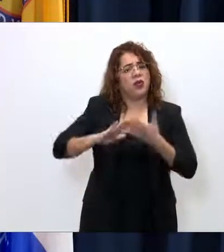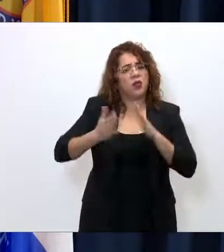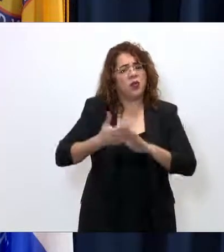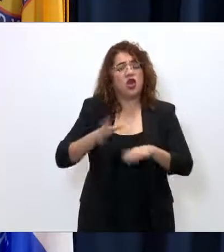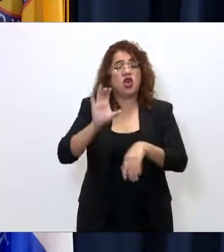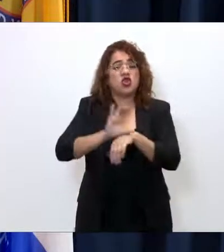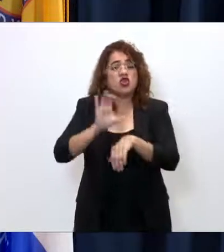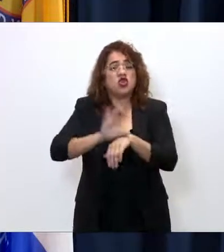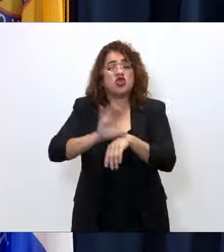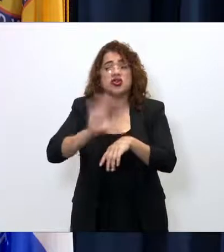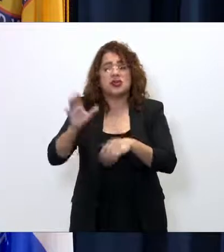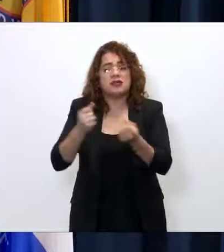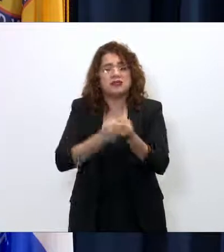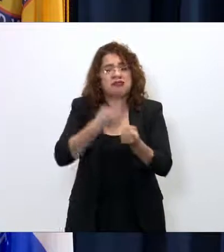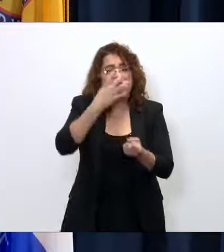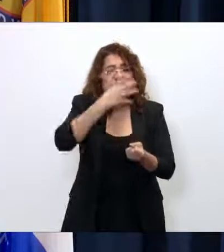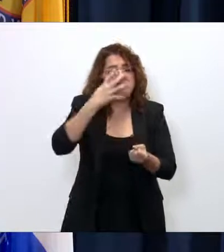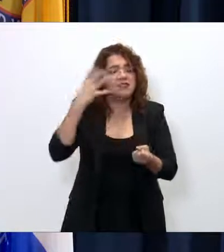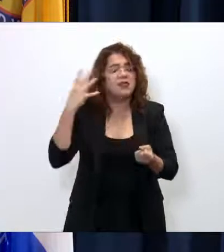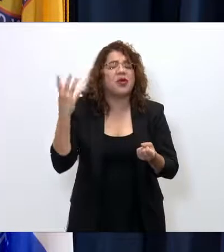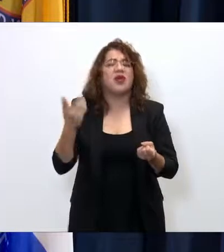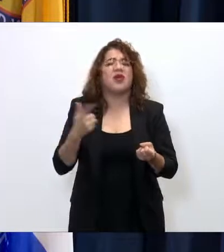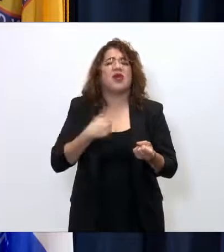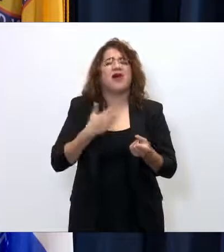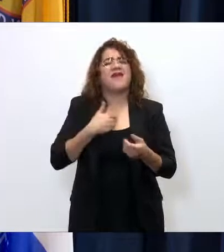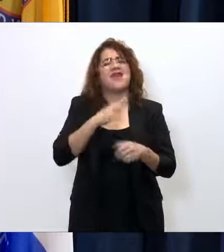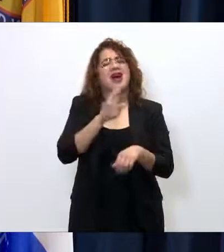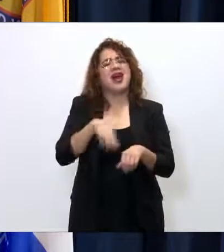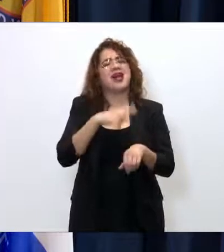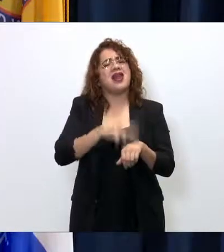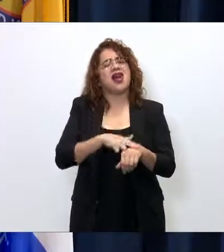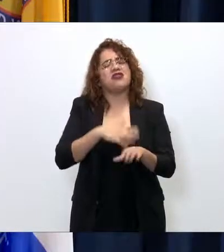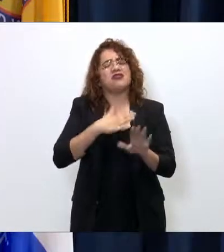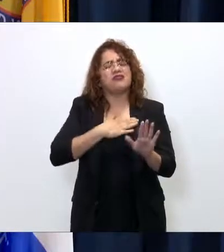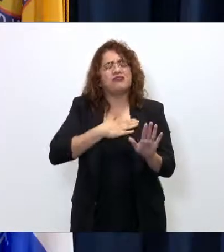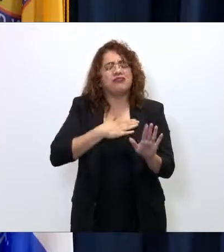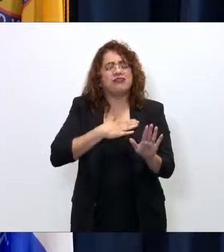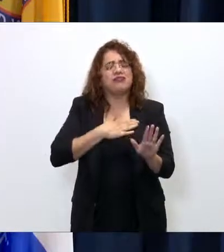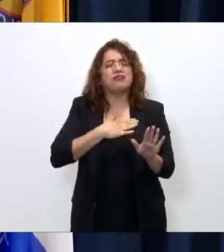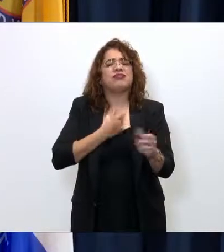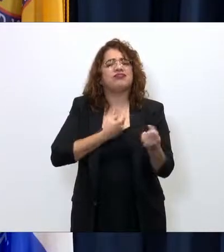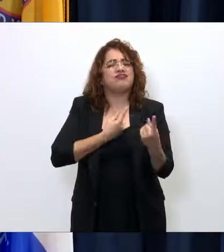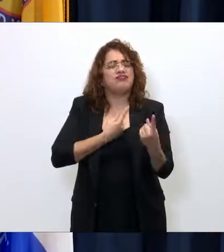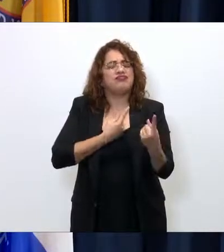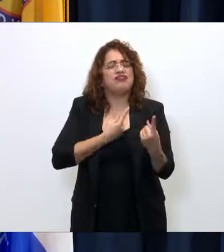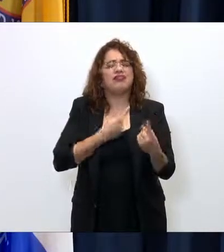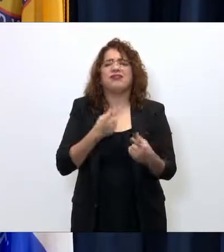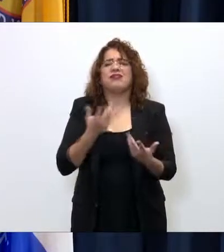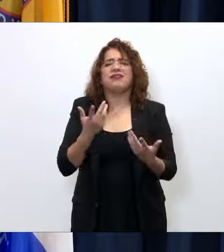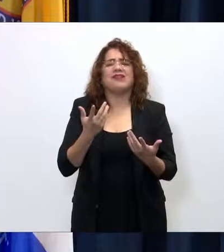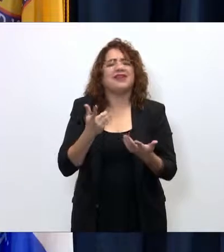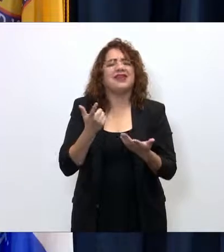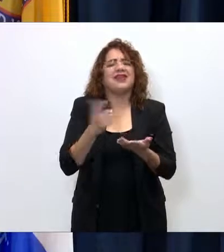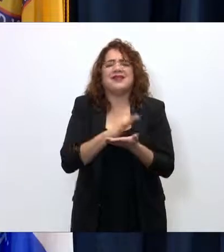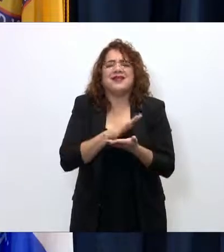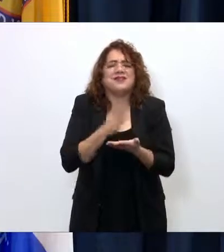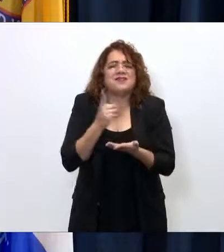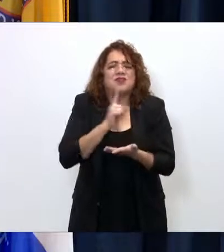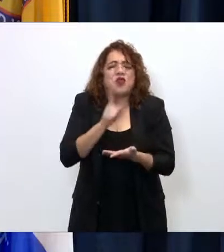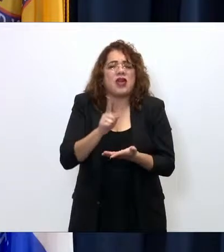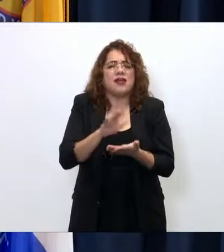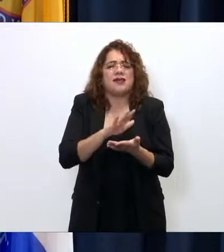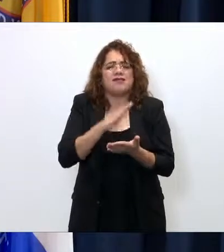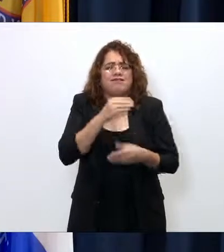And I think about just the natural compassion and kindness that our residents have. And I know that we can take